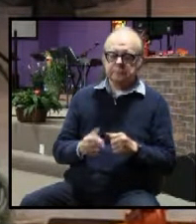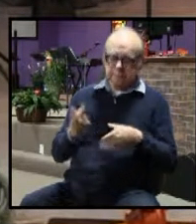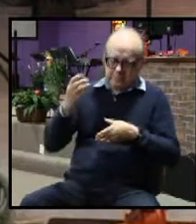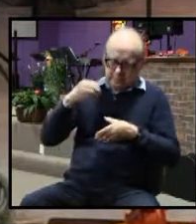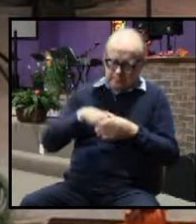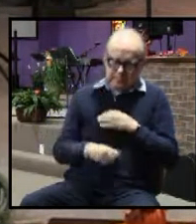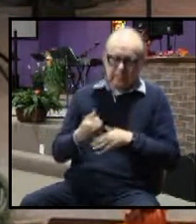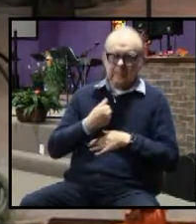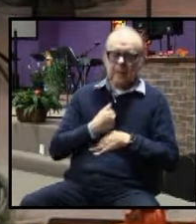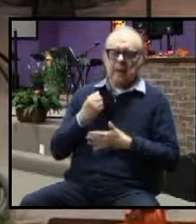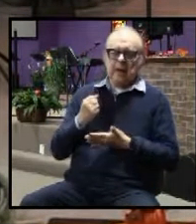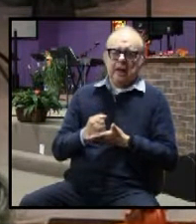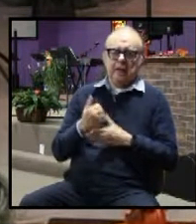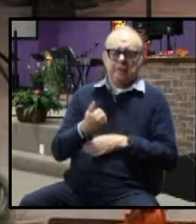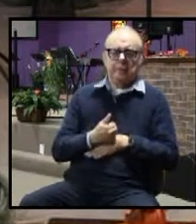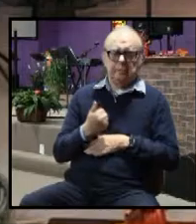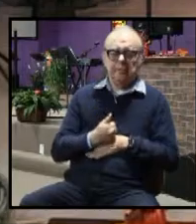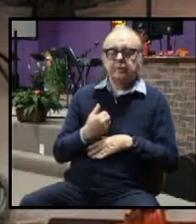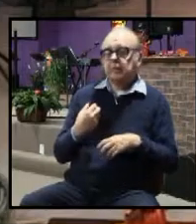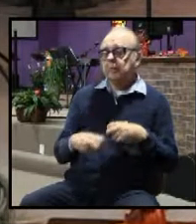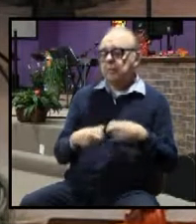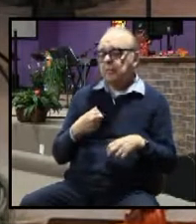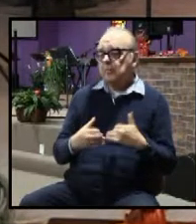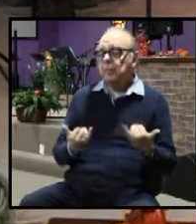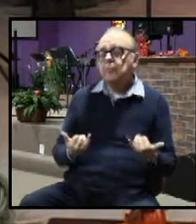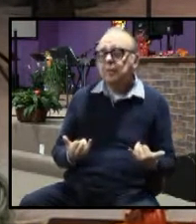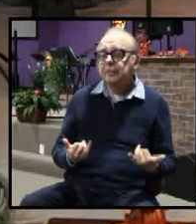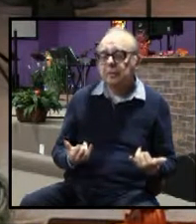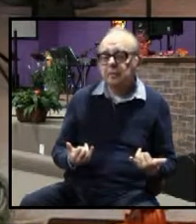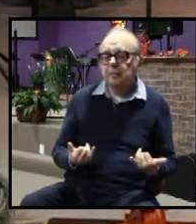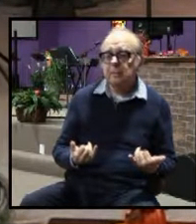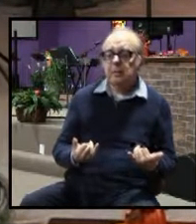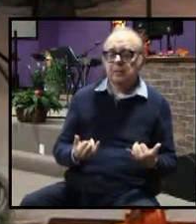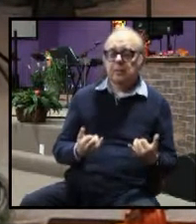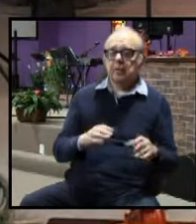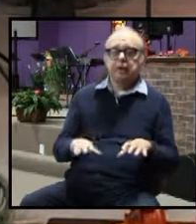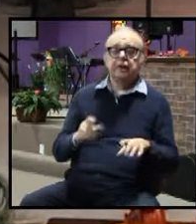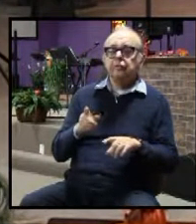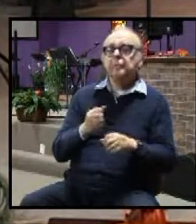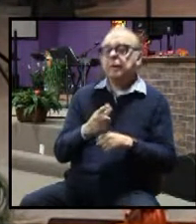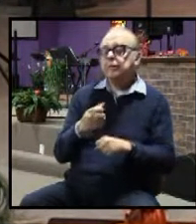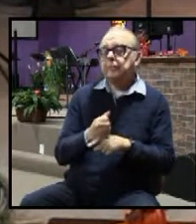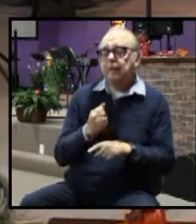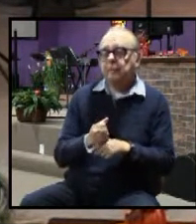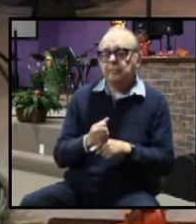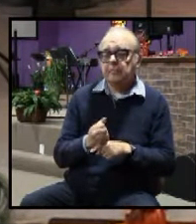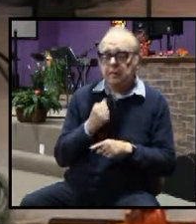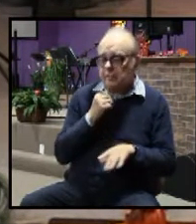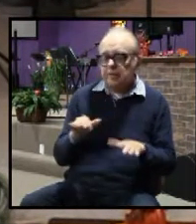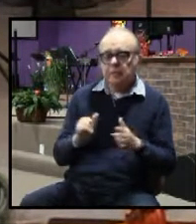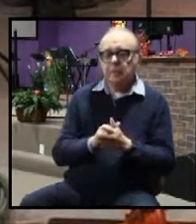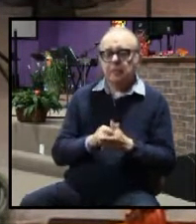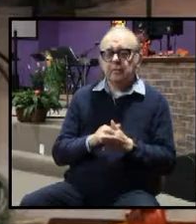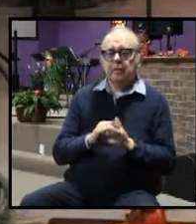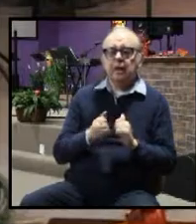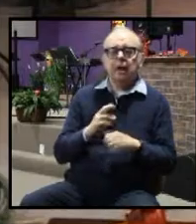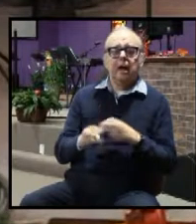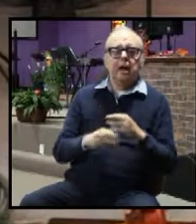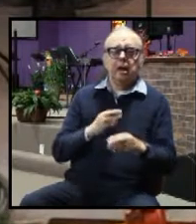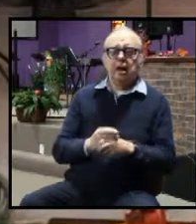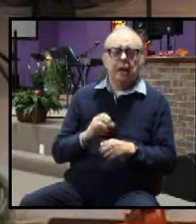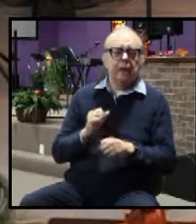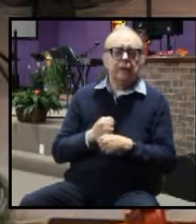reach inside of yourself and help yourself. But the problem is this, did you create yourself? And if you didn't create